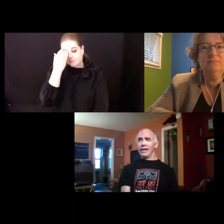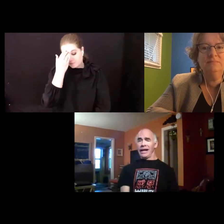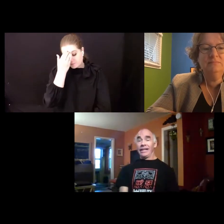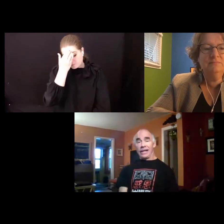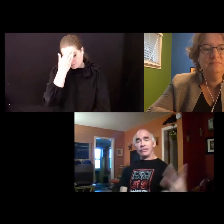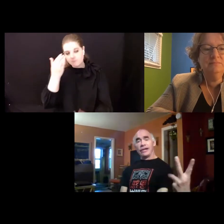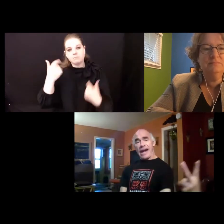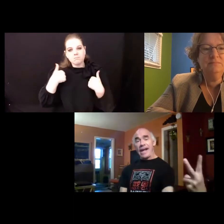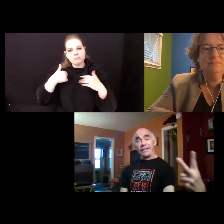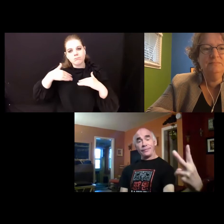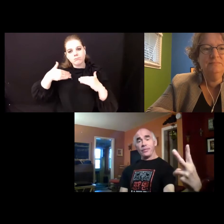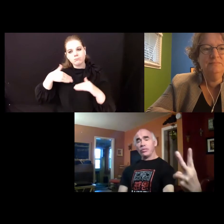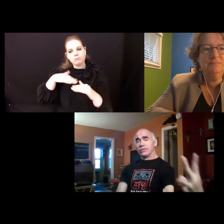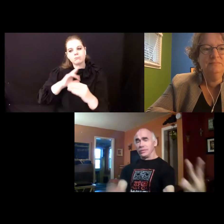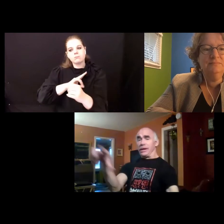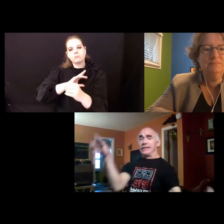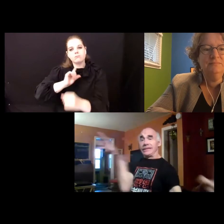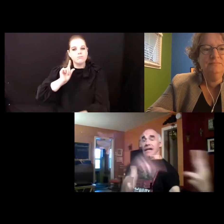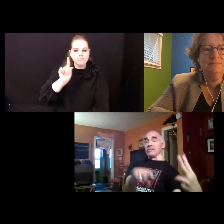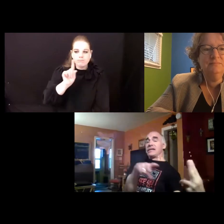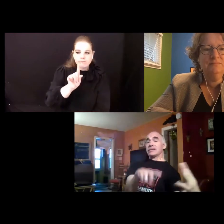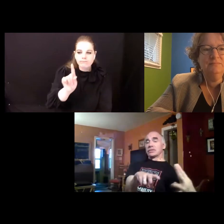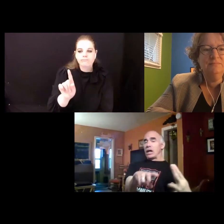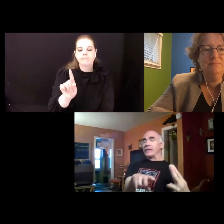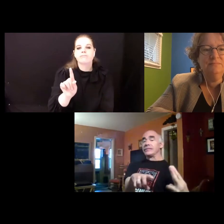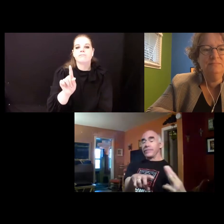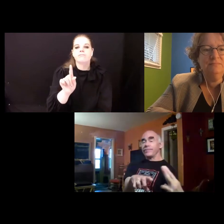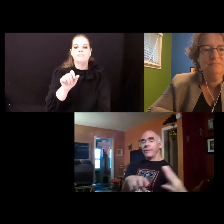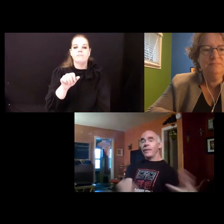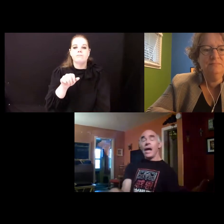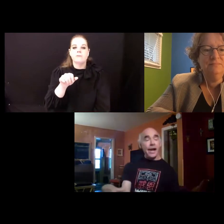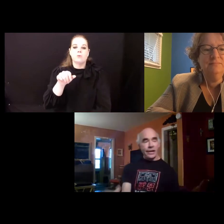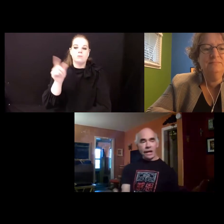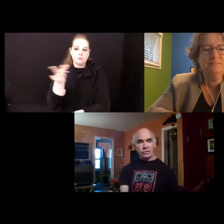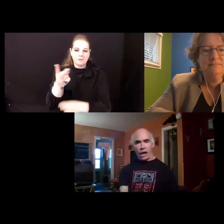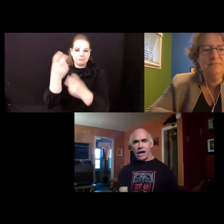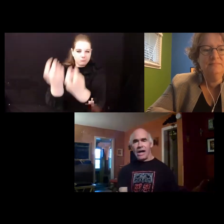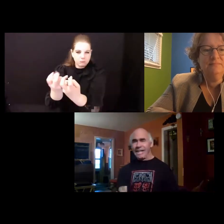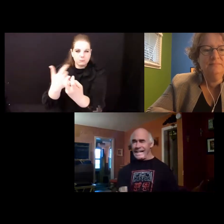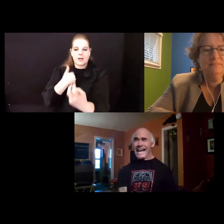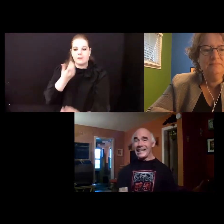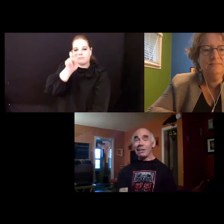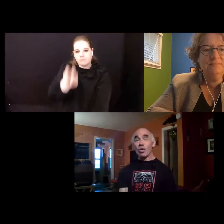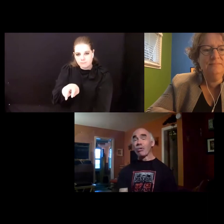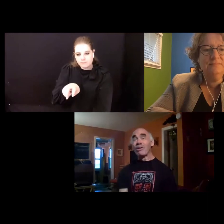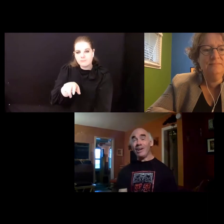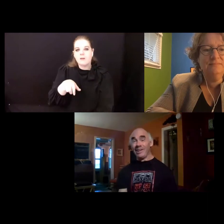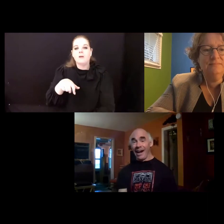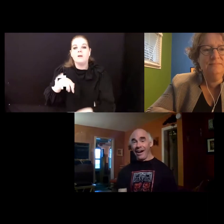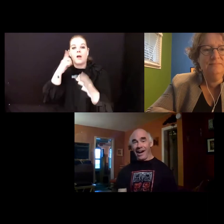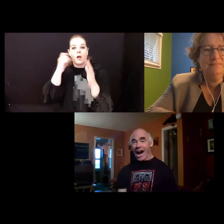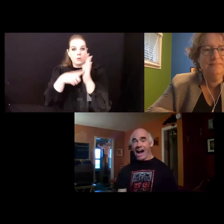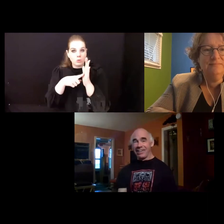over. They were at the booth, so I sat right across from them. And I saw they had